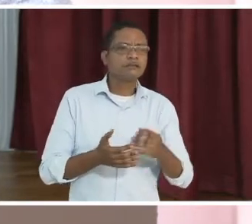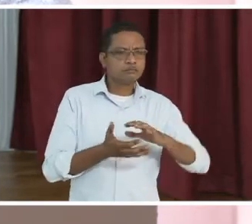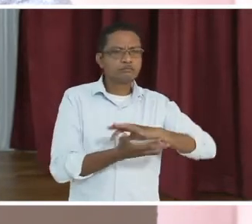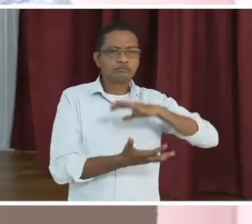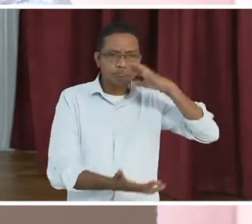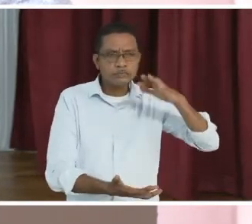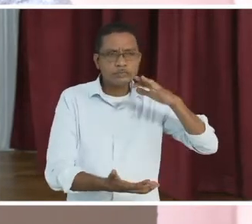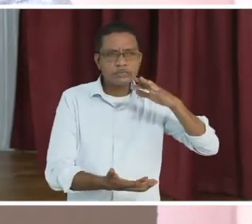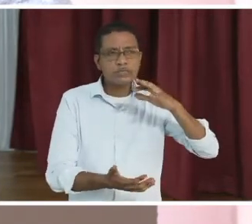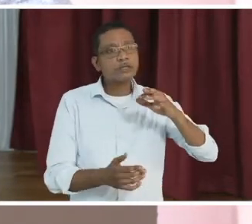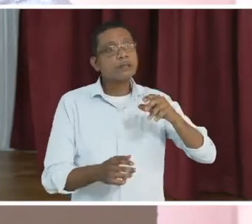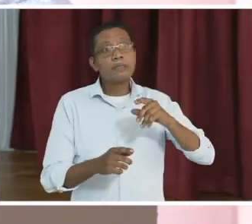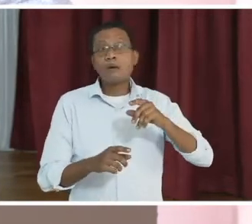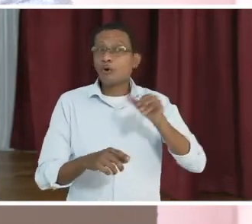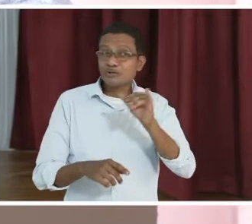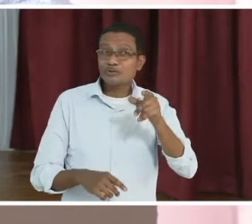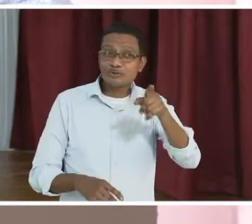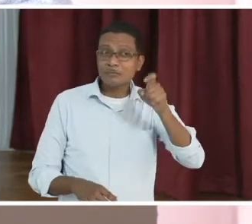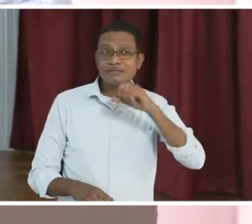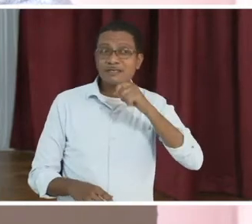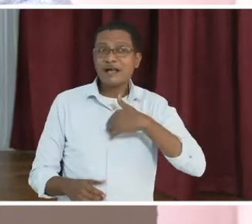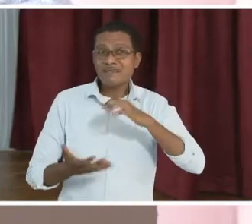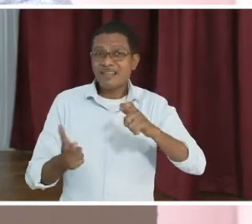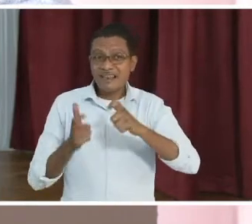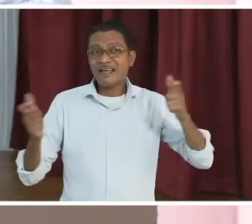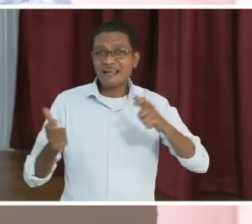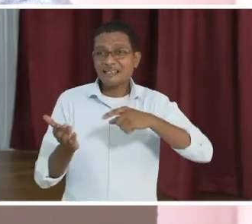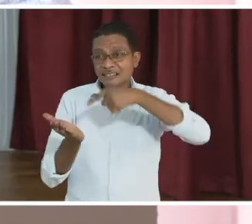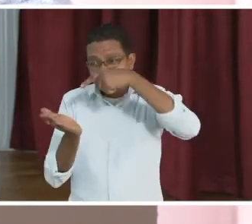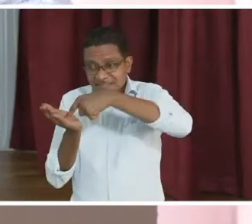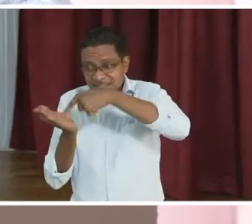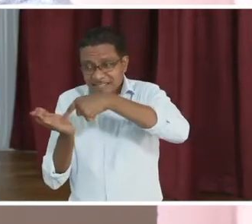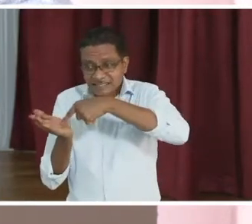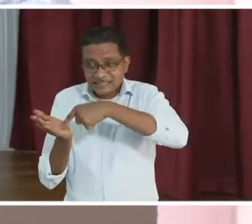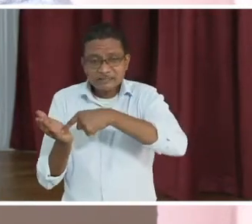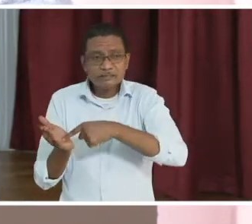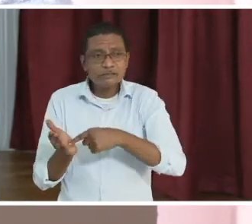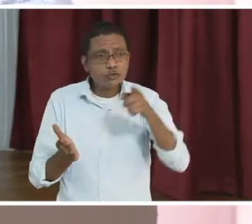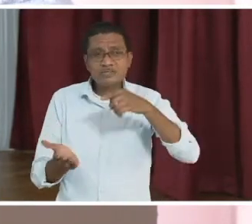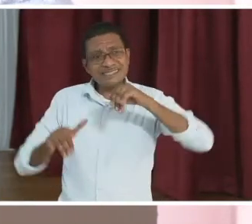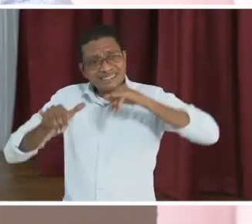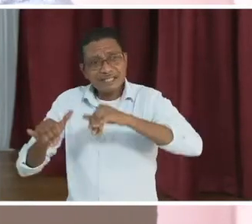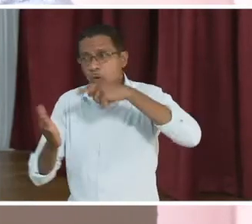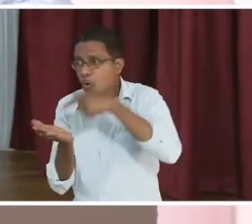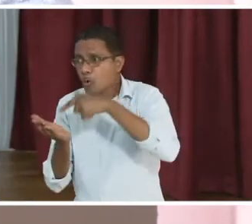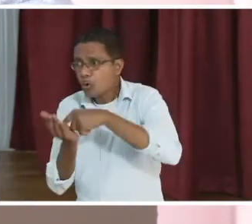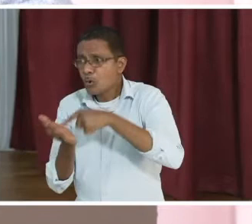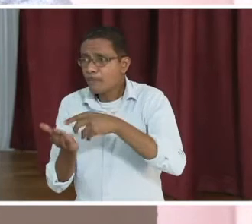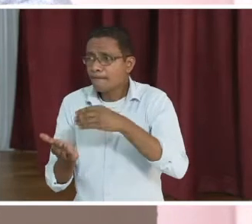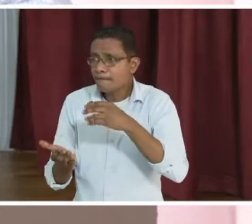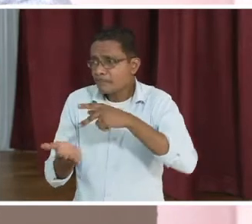card payments due. Because remember, when we do the financial assessment, we'll take into consideration, similarly to